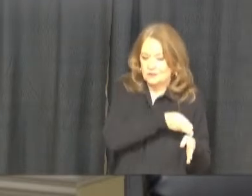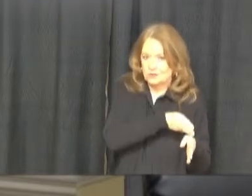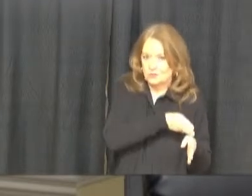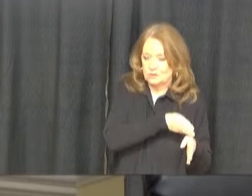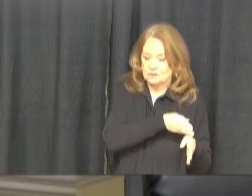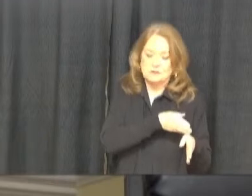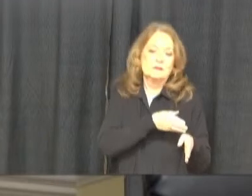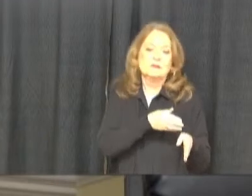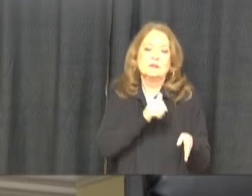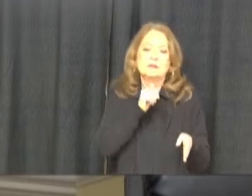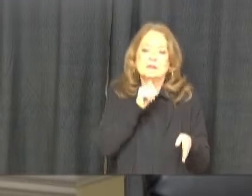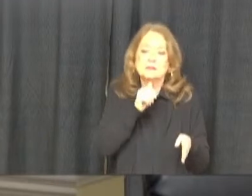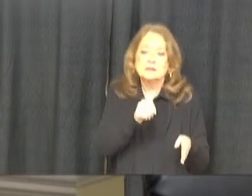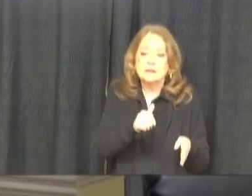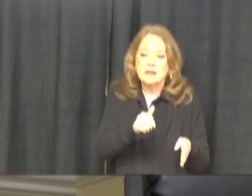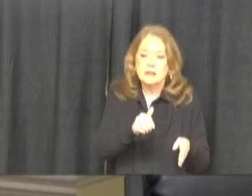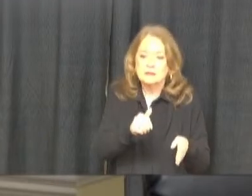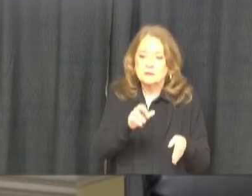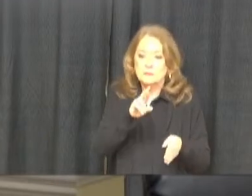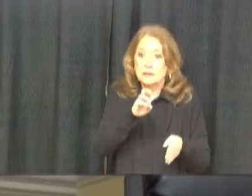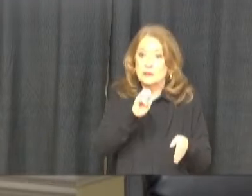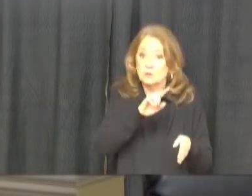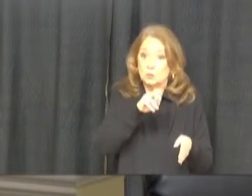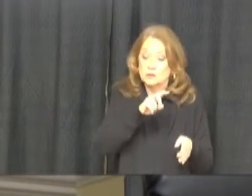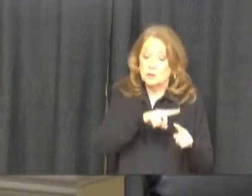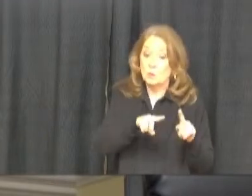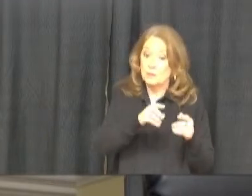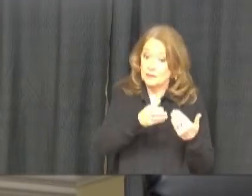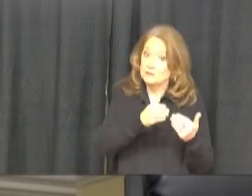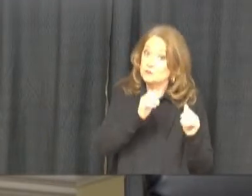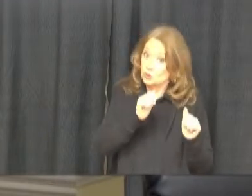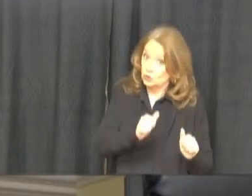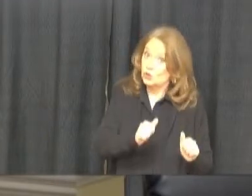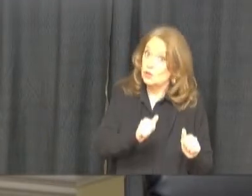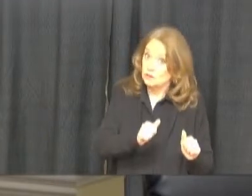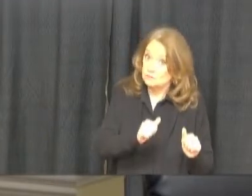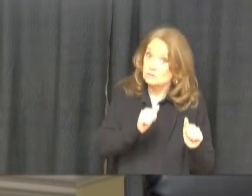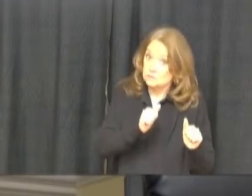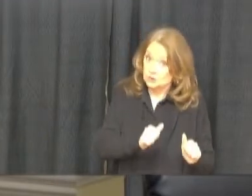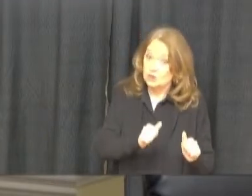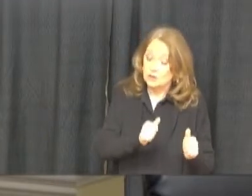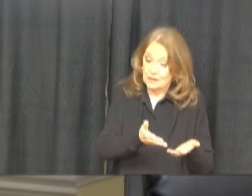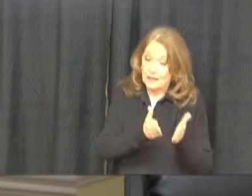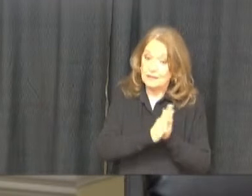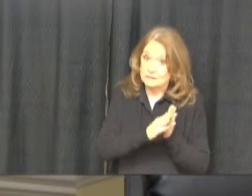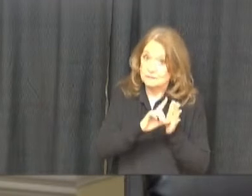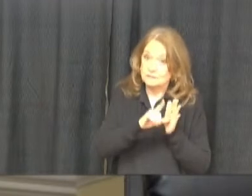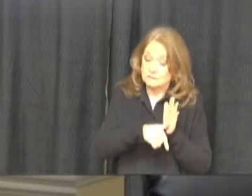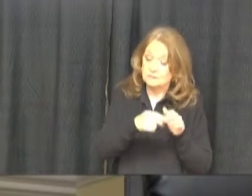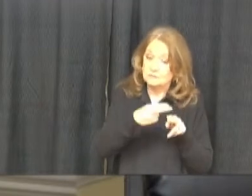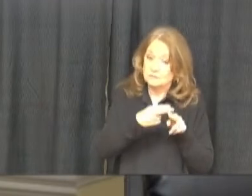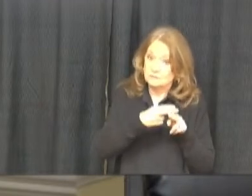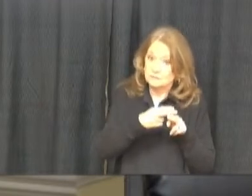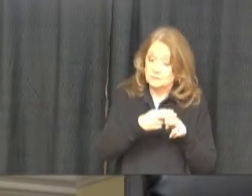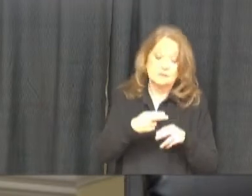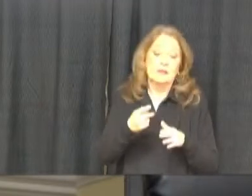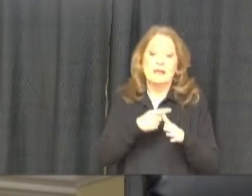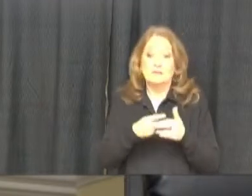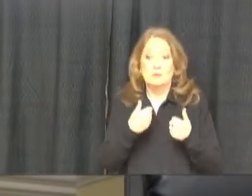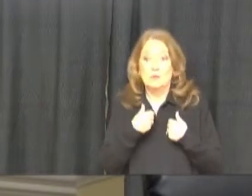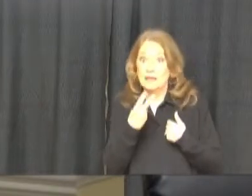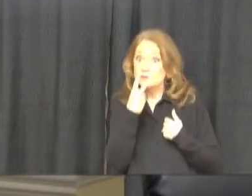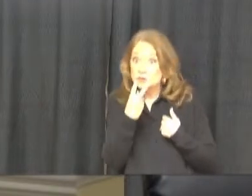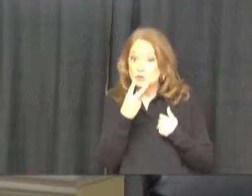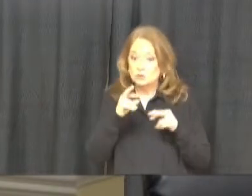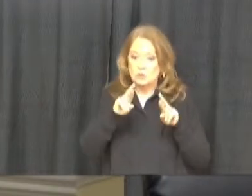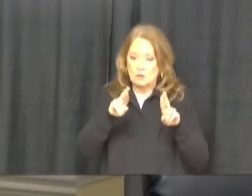has not been requested to be rezoned, but could easily come in a shorter time. And then we'd have 2 R4s. Also,